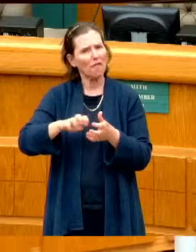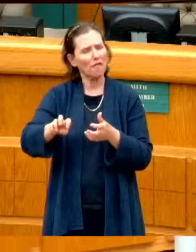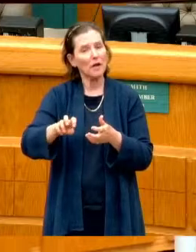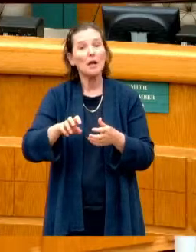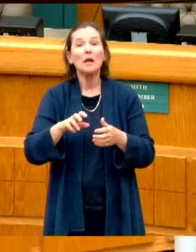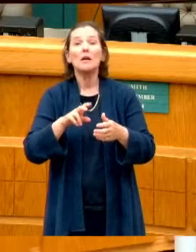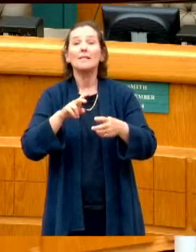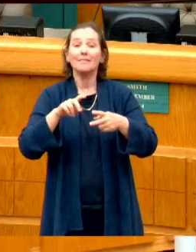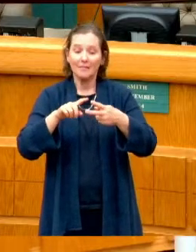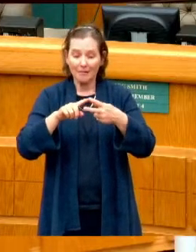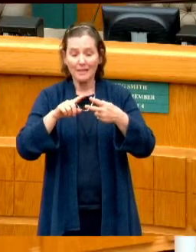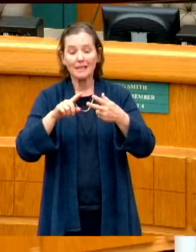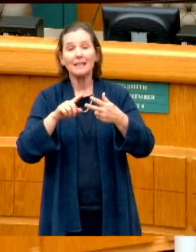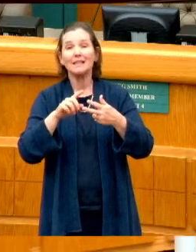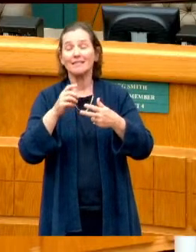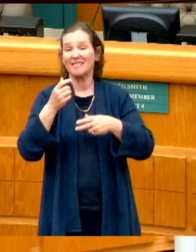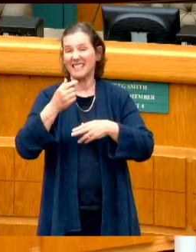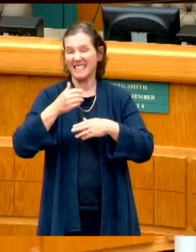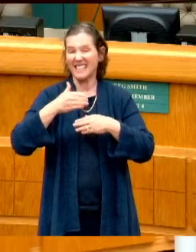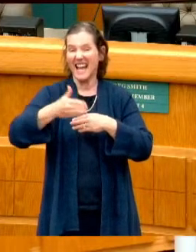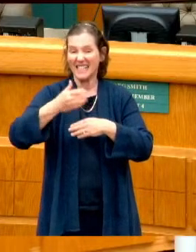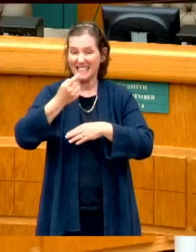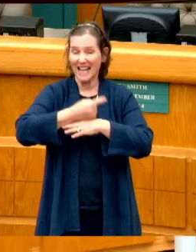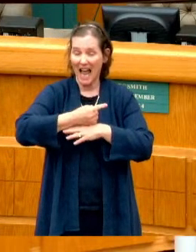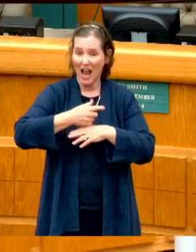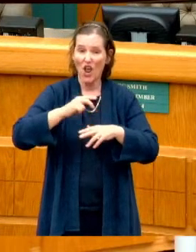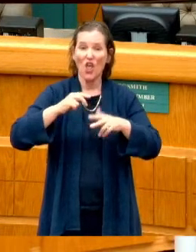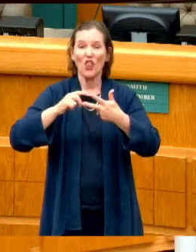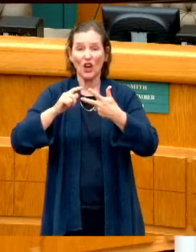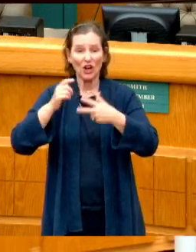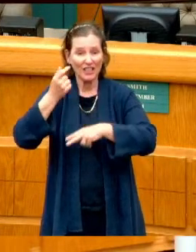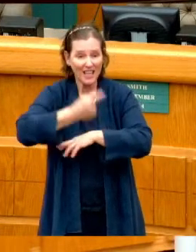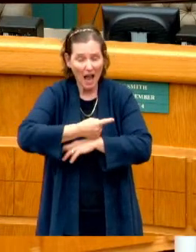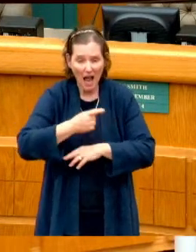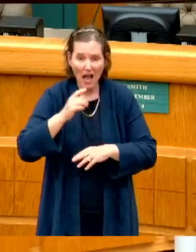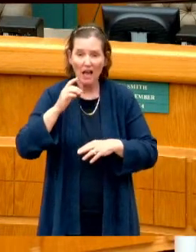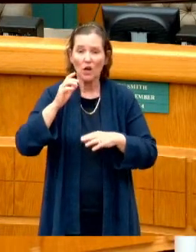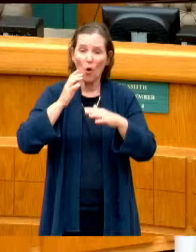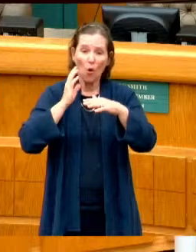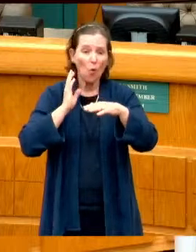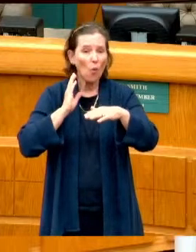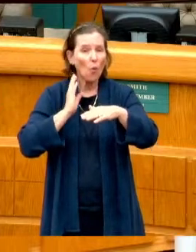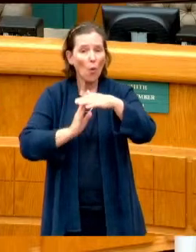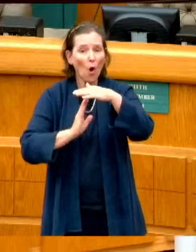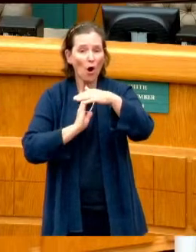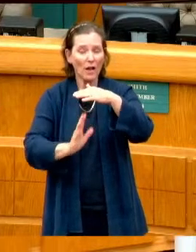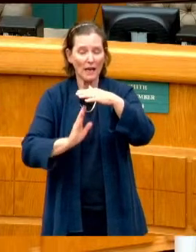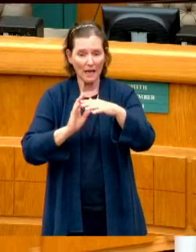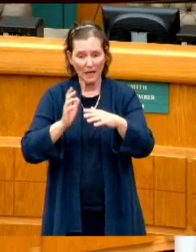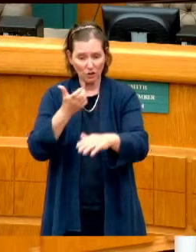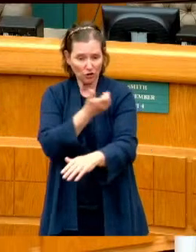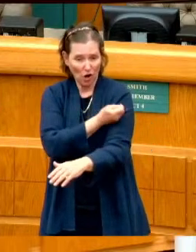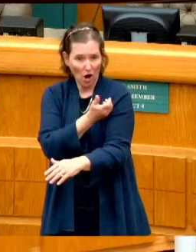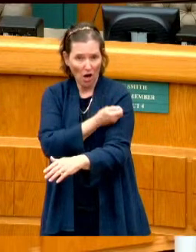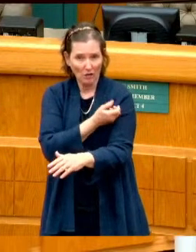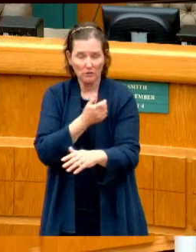time through a different type of delivery system. But if you still needed that mobility, you still didn't really have the ability to get